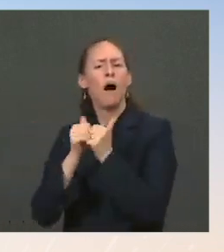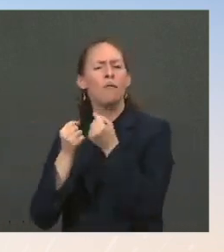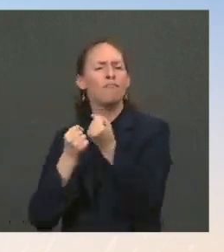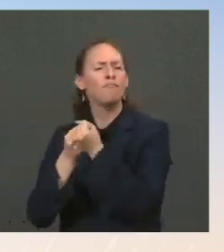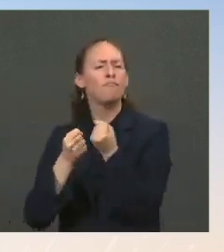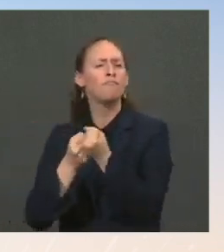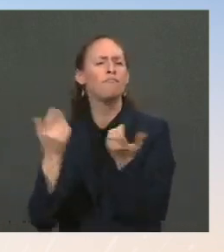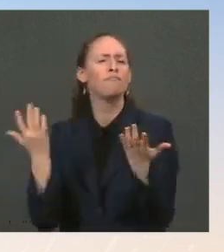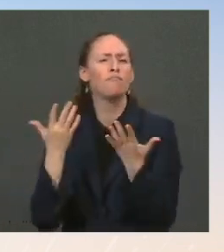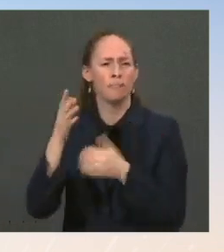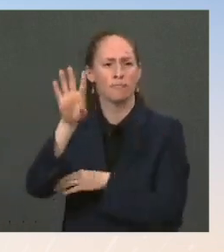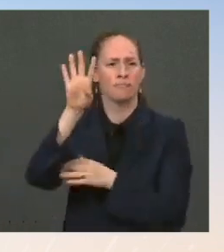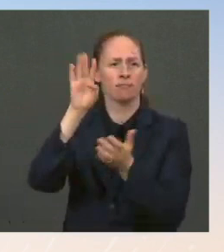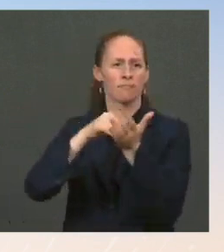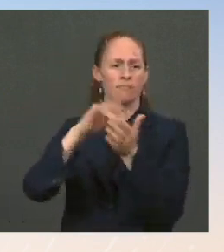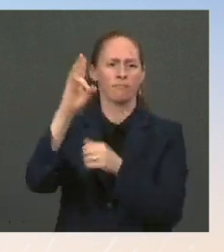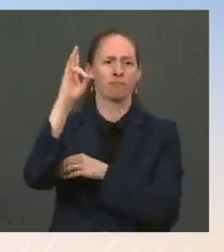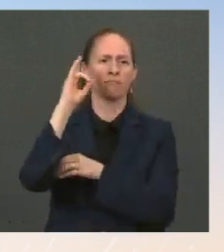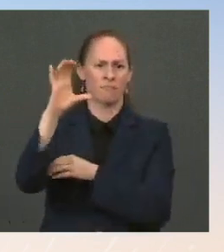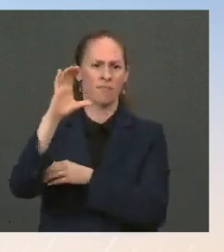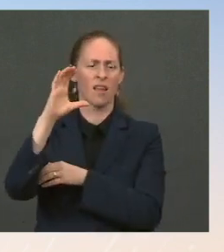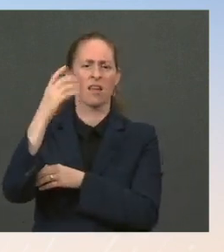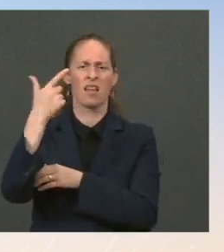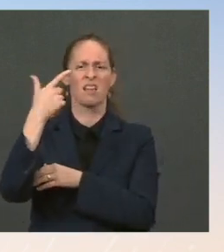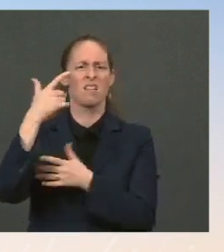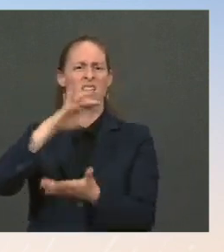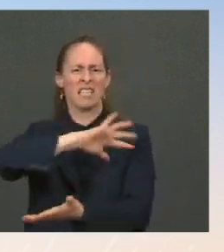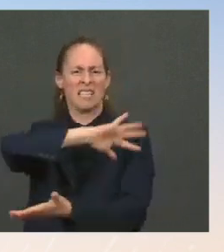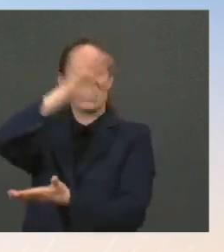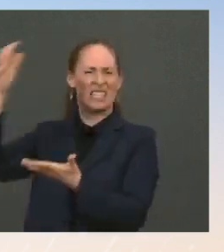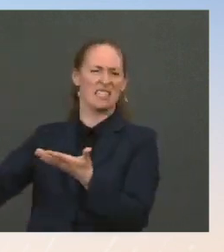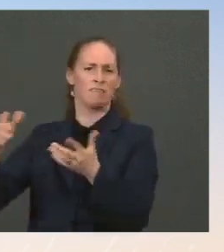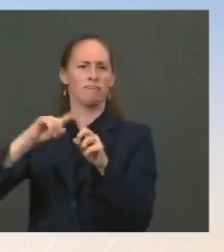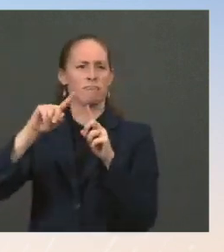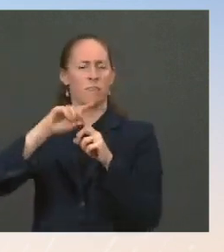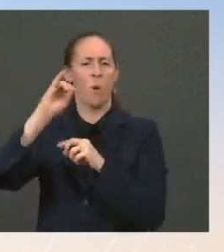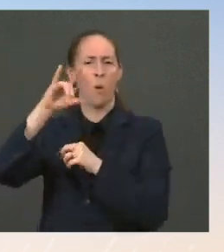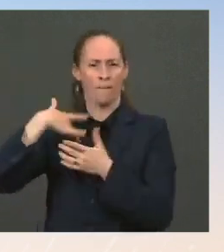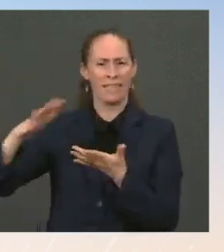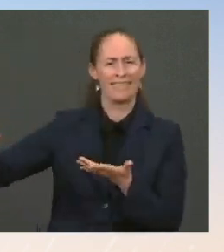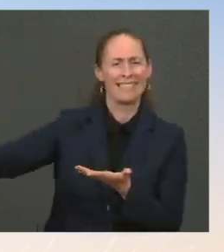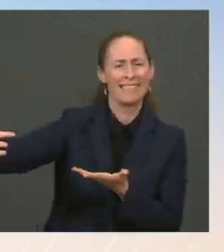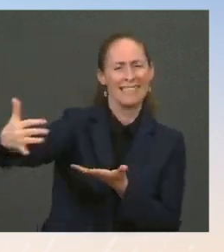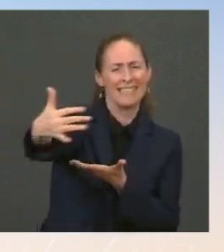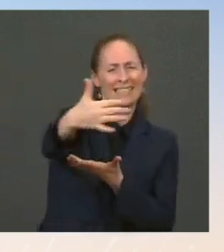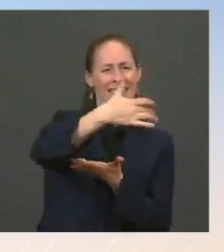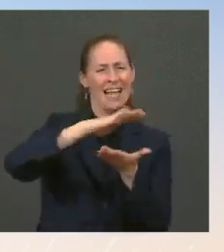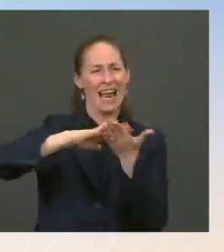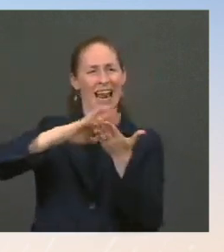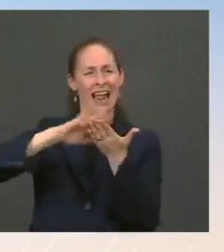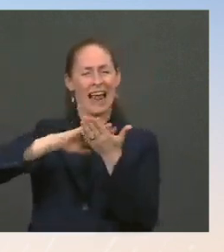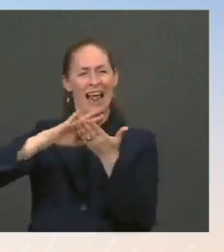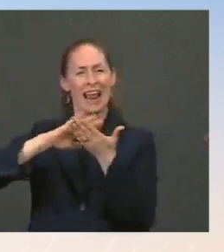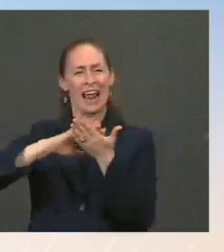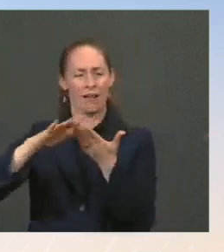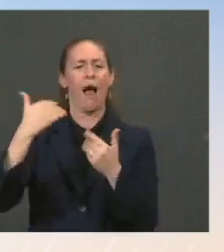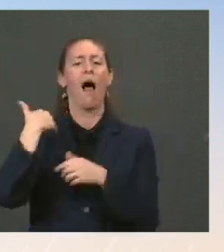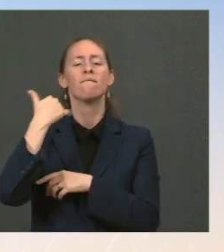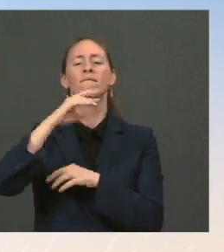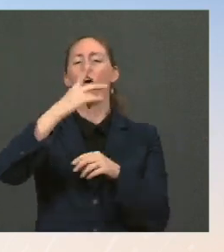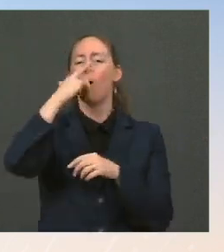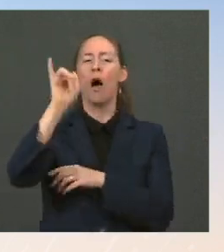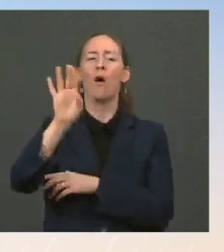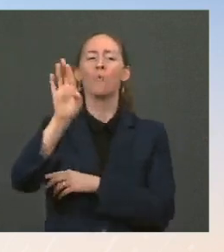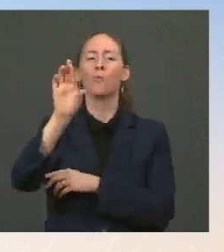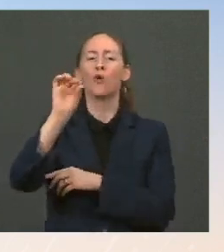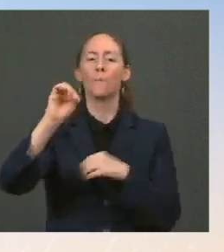4,788 gallons of oil have been recovered, and 11,360 feet of containment boom have been deployed. As of yesterday, 6 miles of shoreline